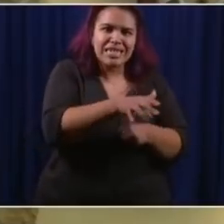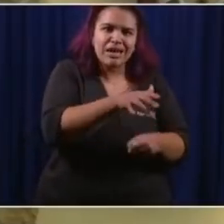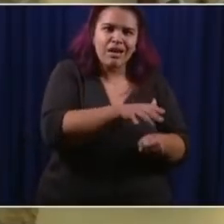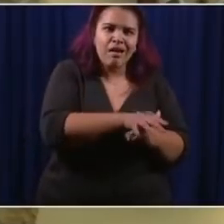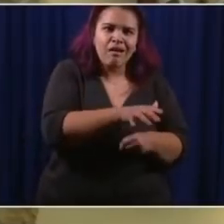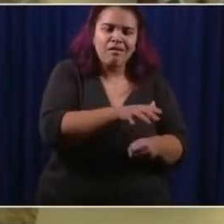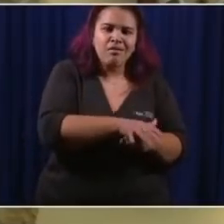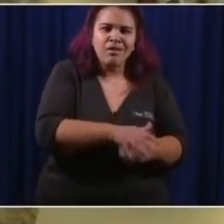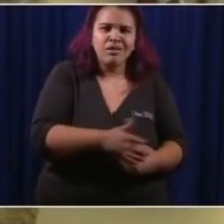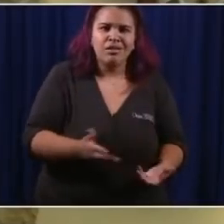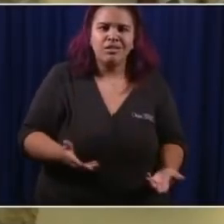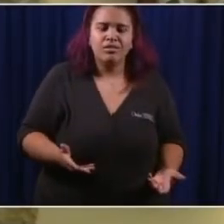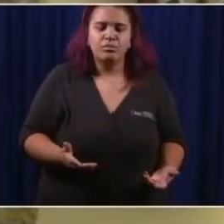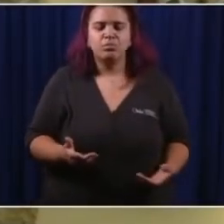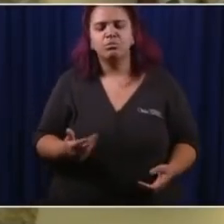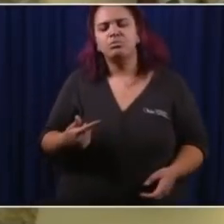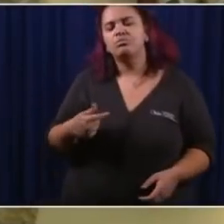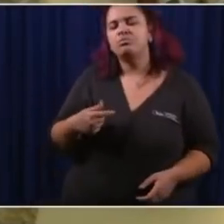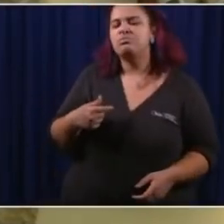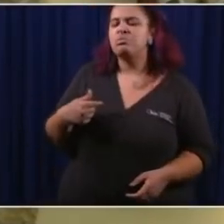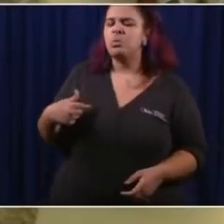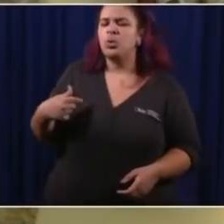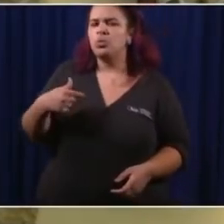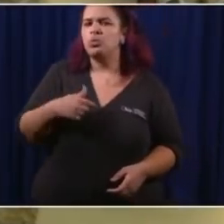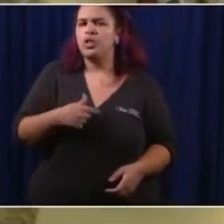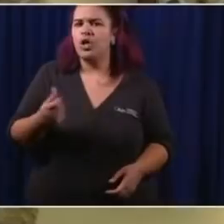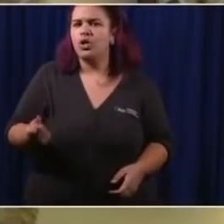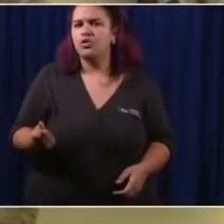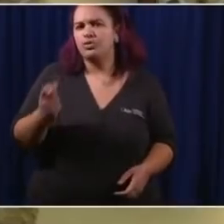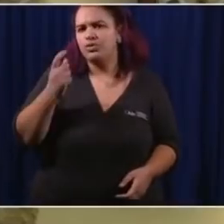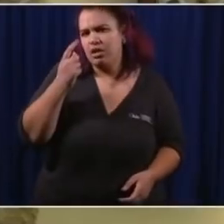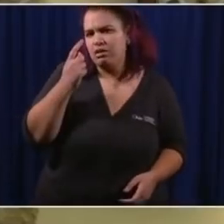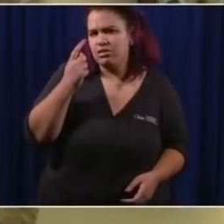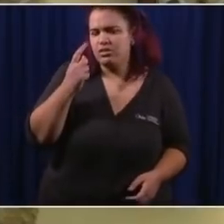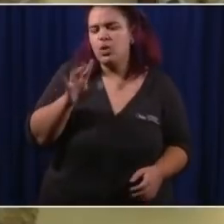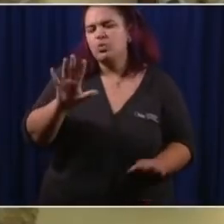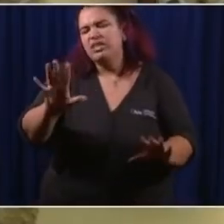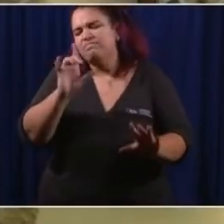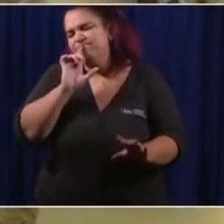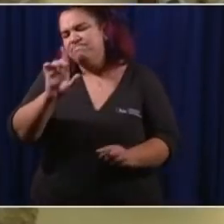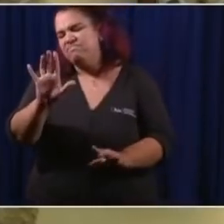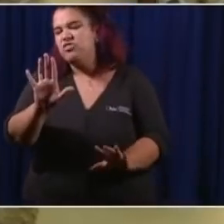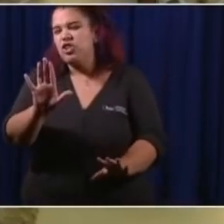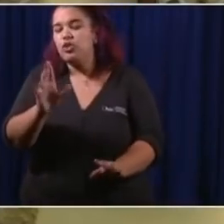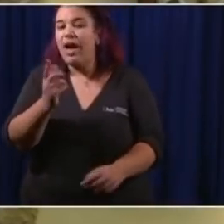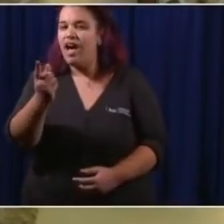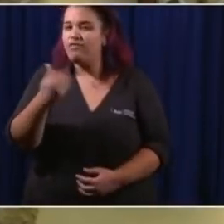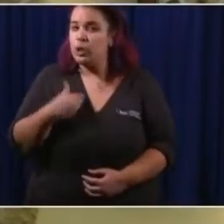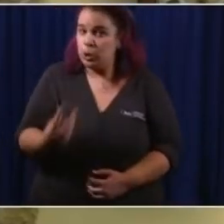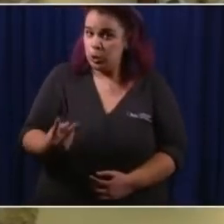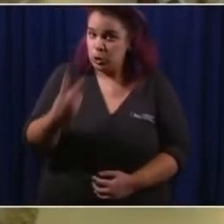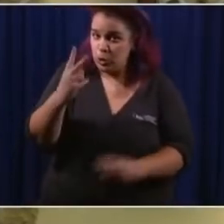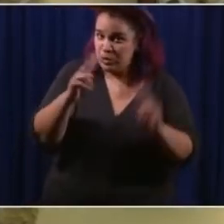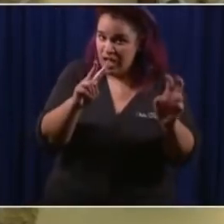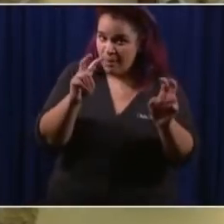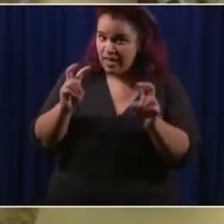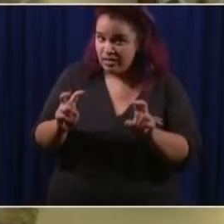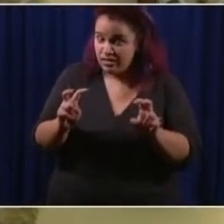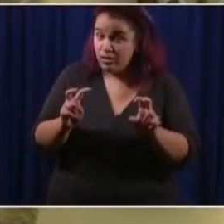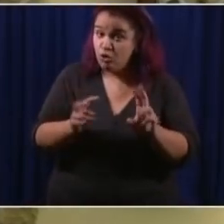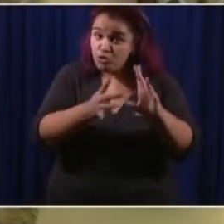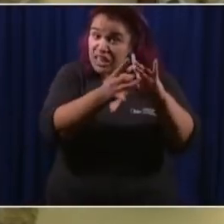Well, I think we understand it. I mean, Marty, you've got two different things, and I think you're talking about two different things that are certainly